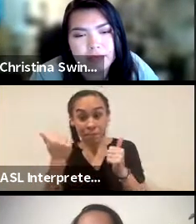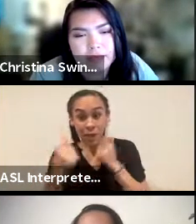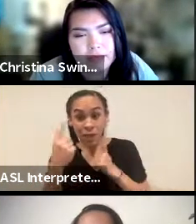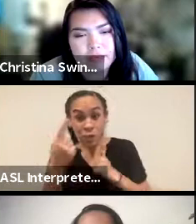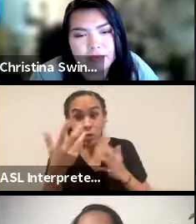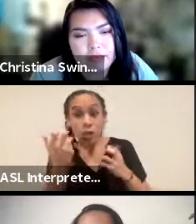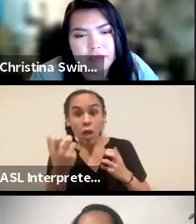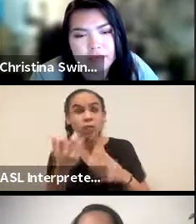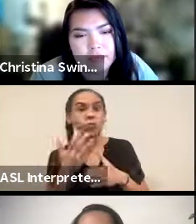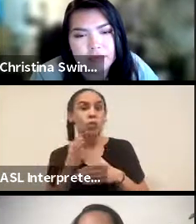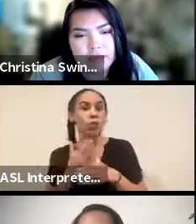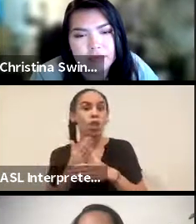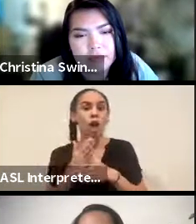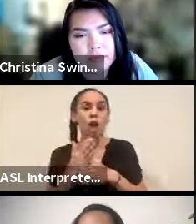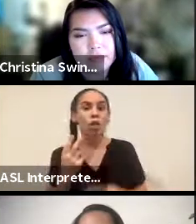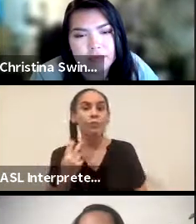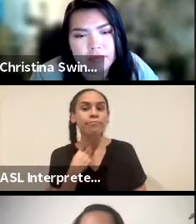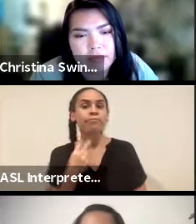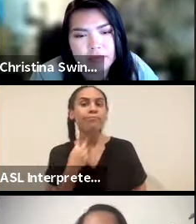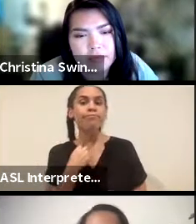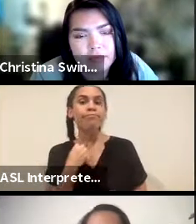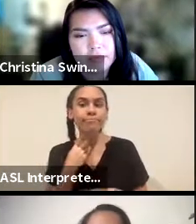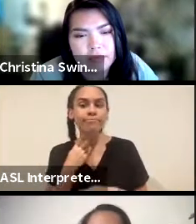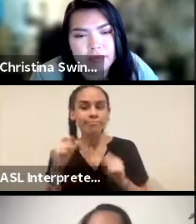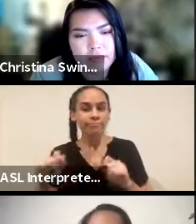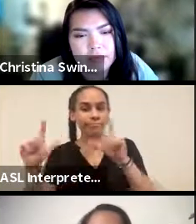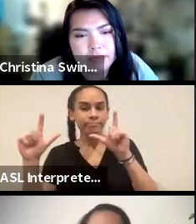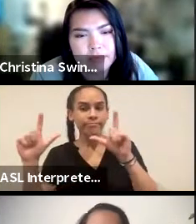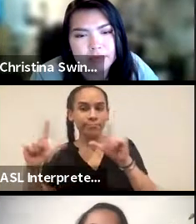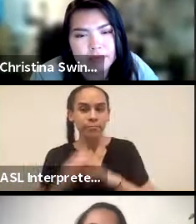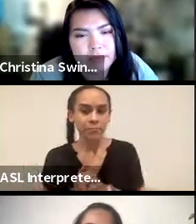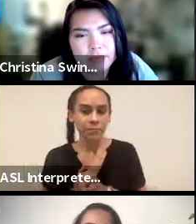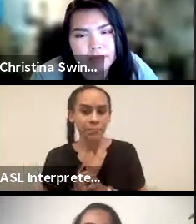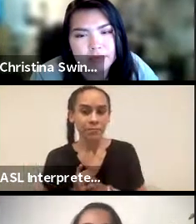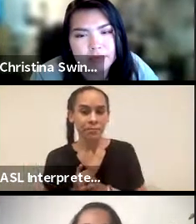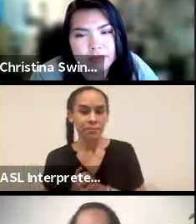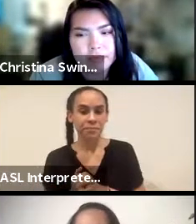verbally, as in like come on, unmute their mic and share?